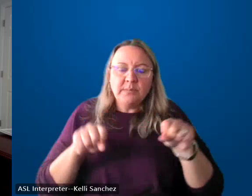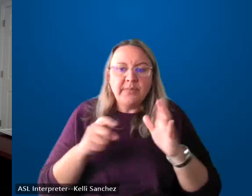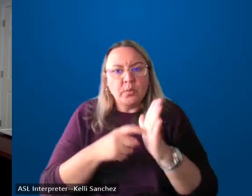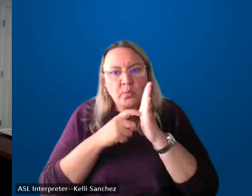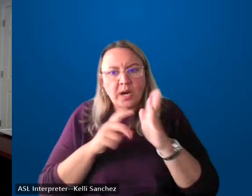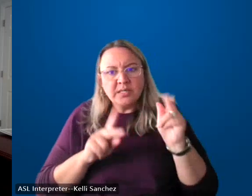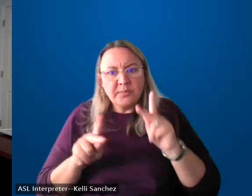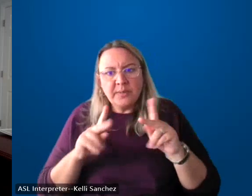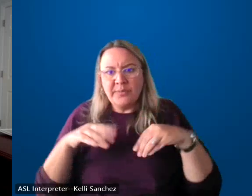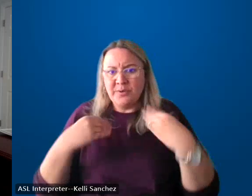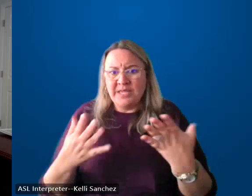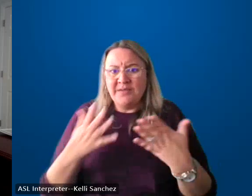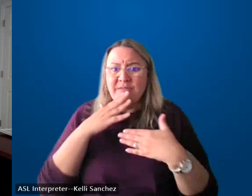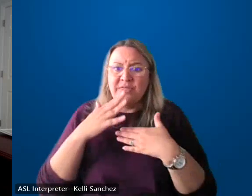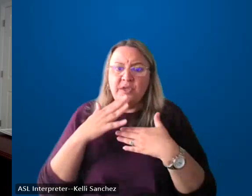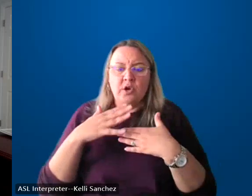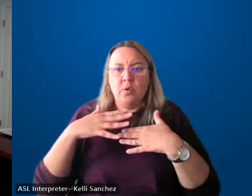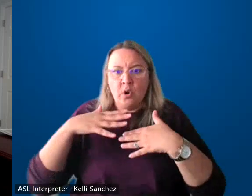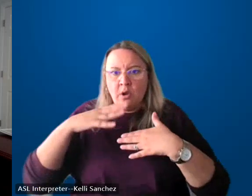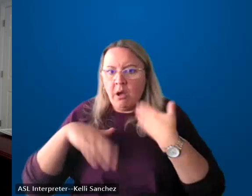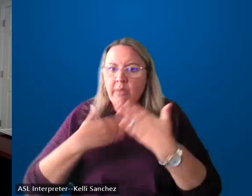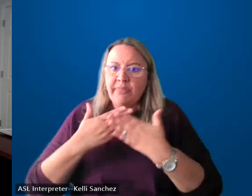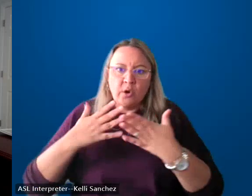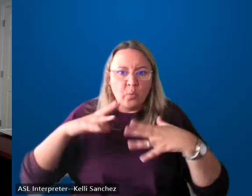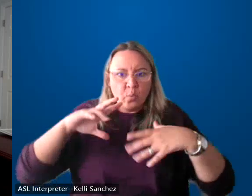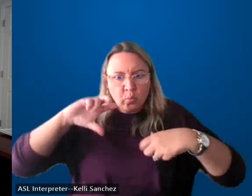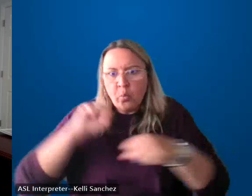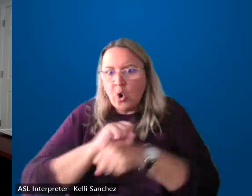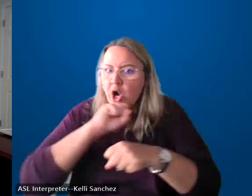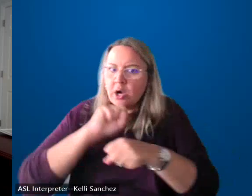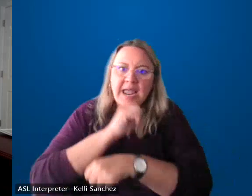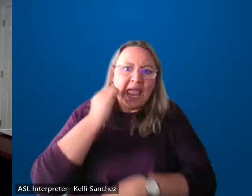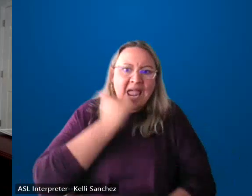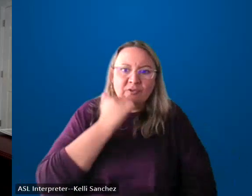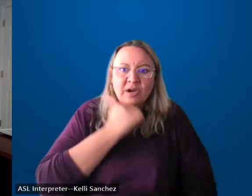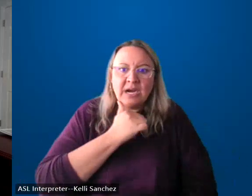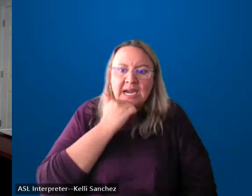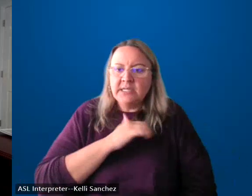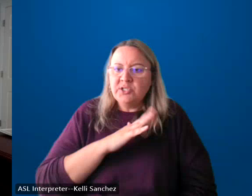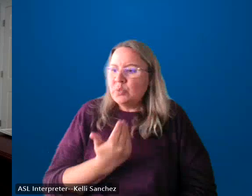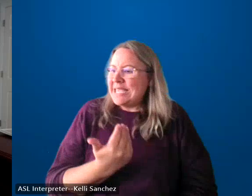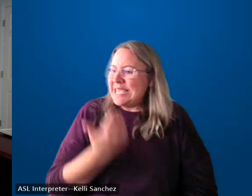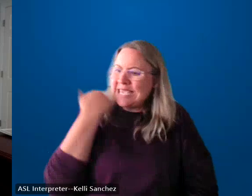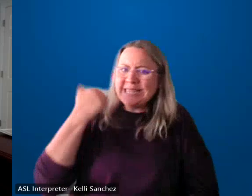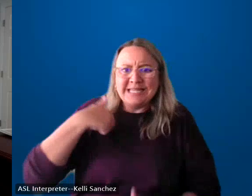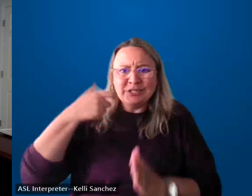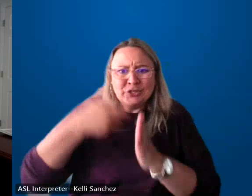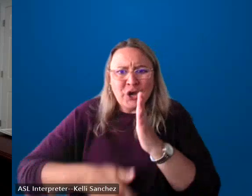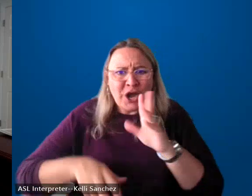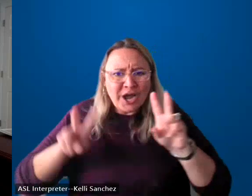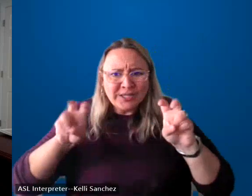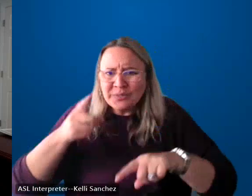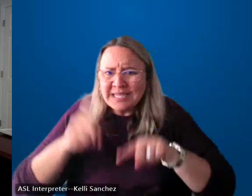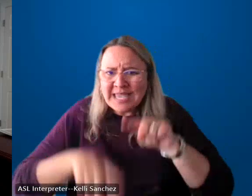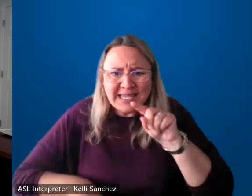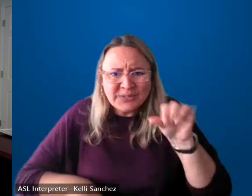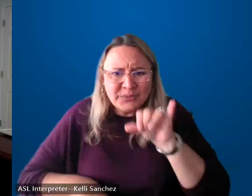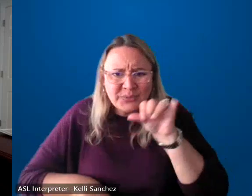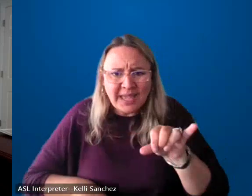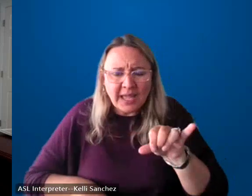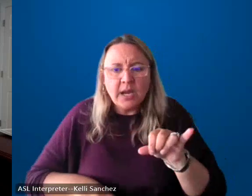are given their blood, sweat, and tears to this work on a daily basis to eat these costs. We know recovery housing is